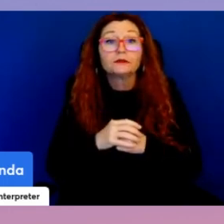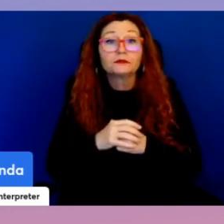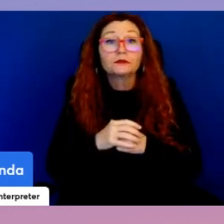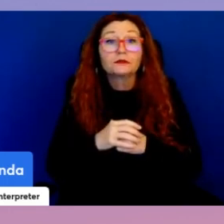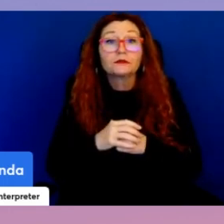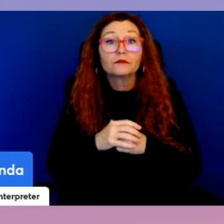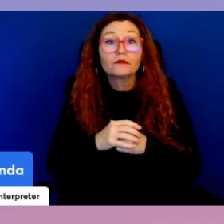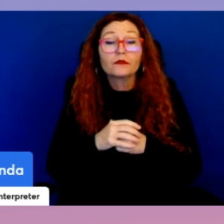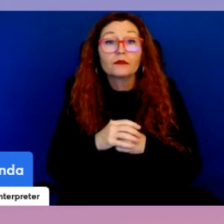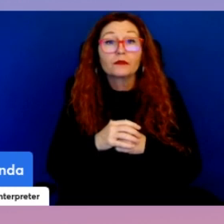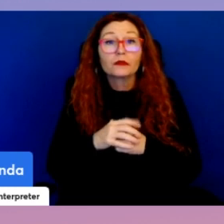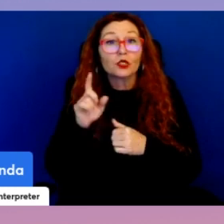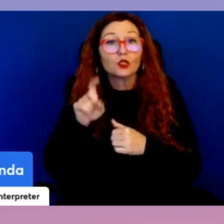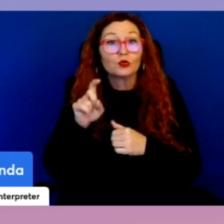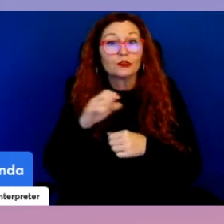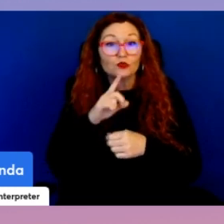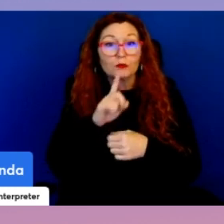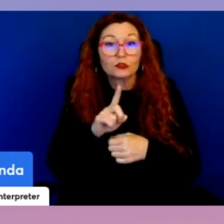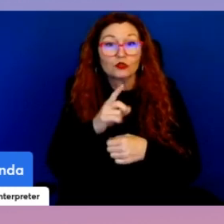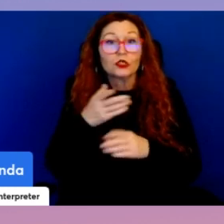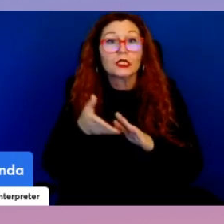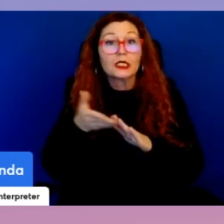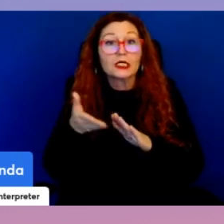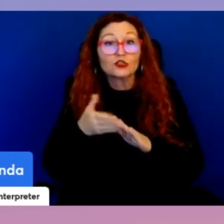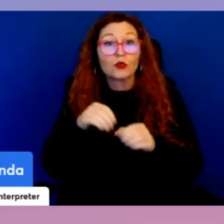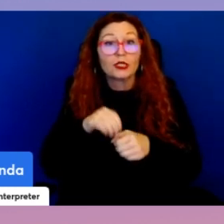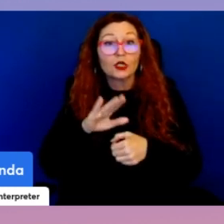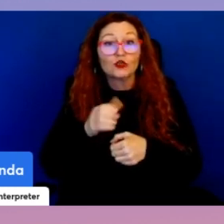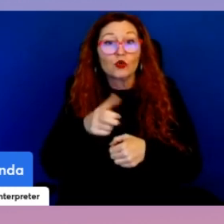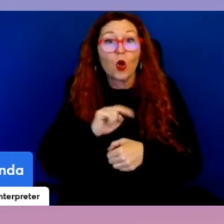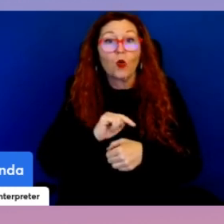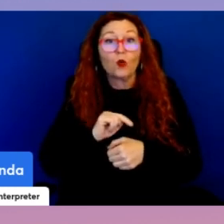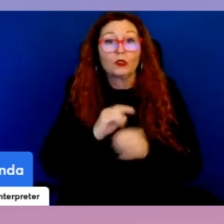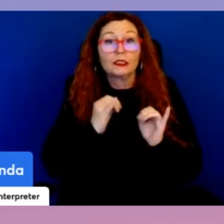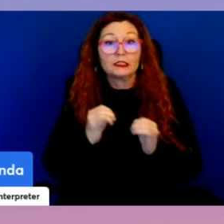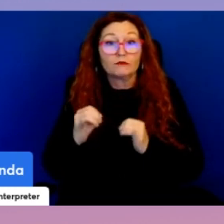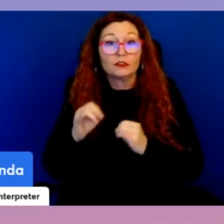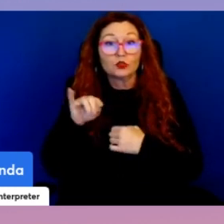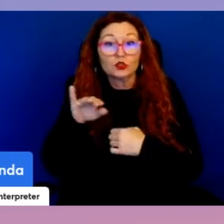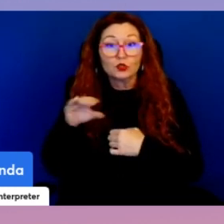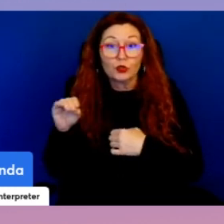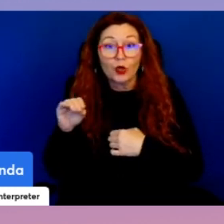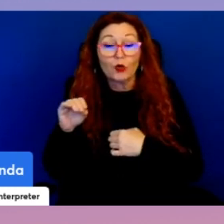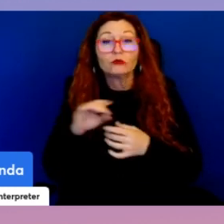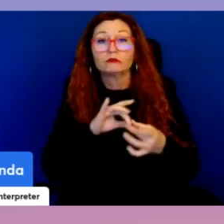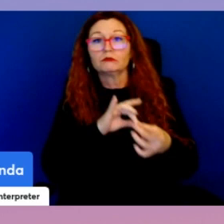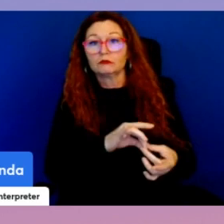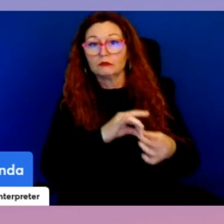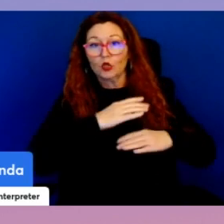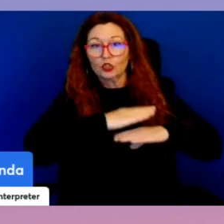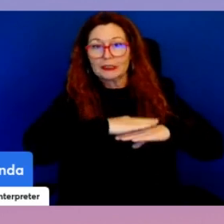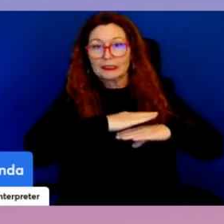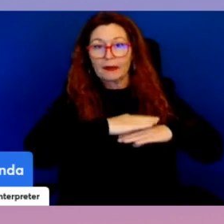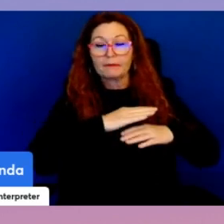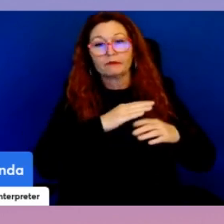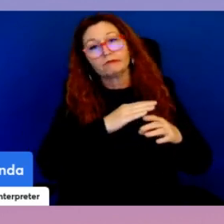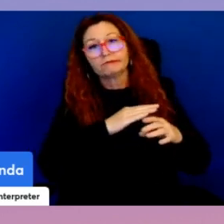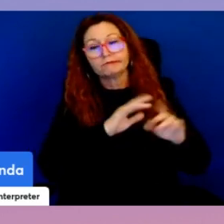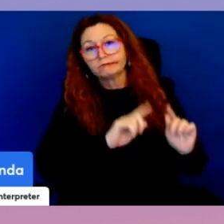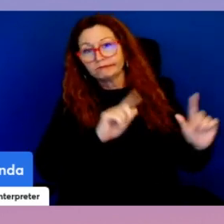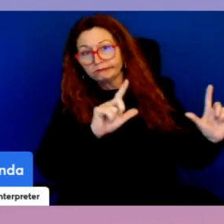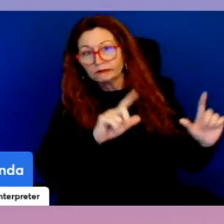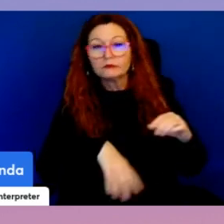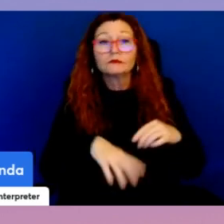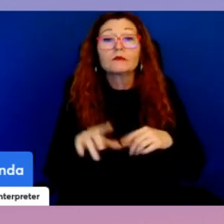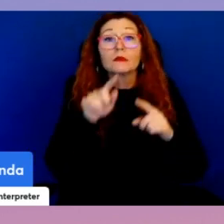run in your own Visual Studio code on your desktop. And I'll tell you why in just a minute. So go down